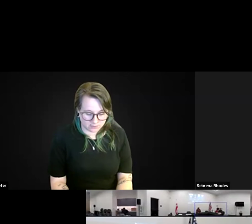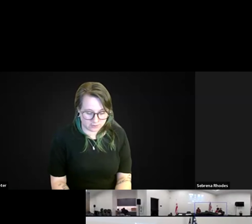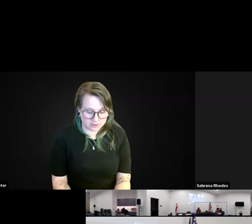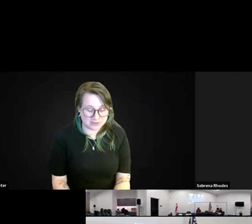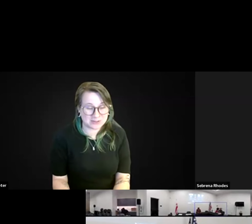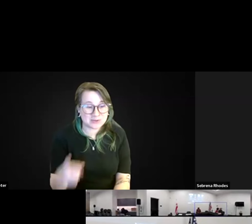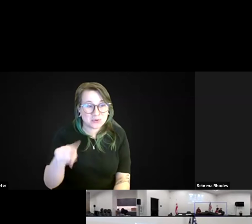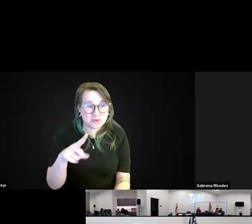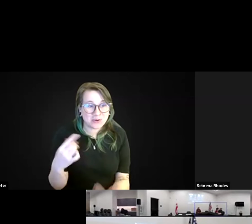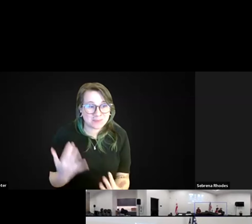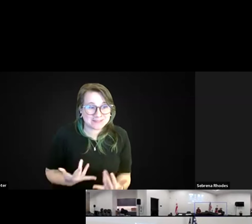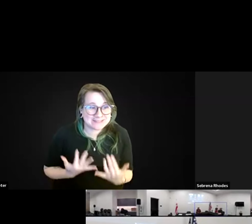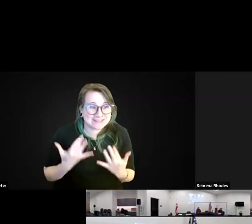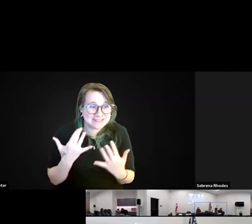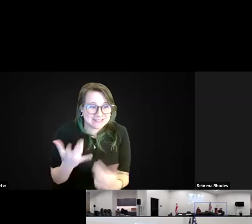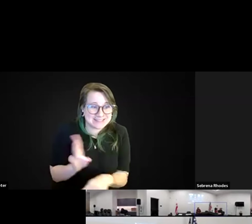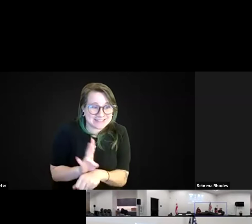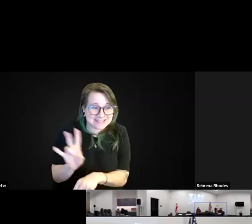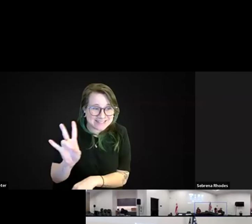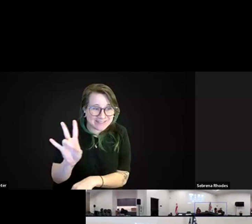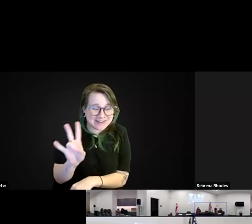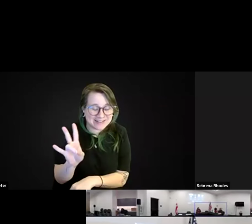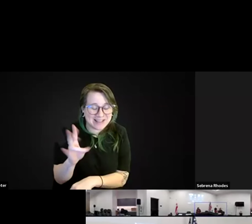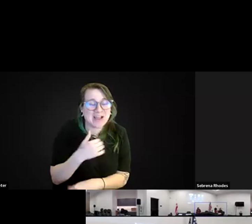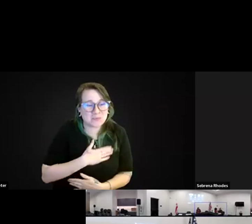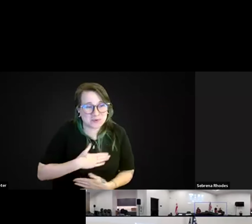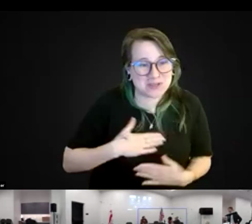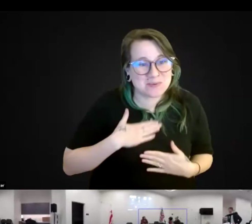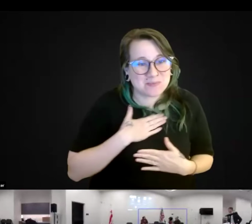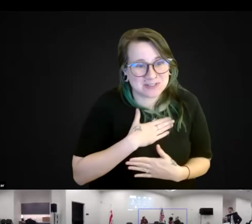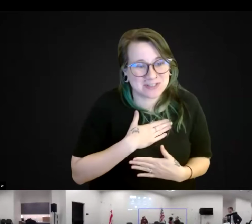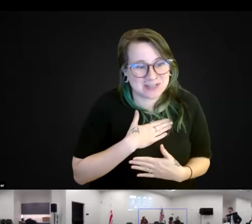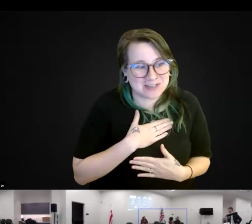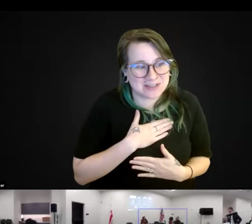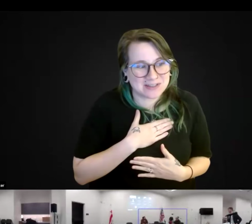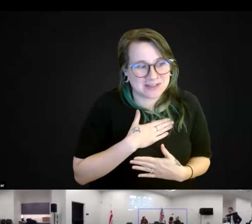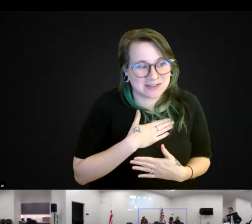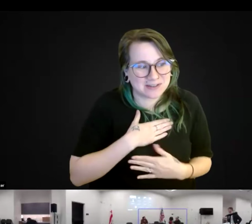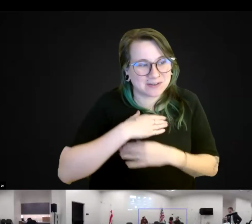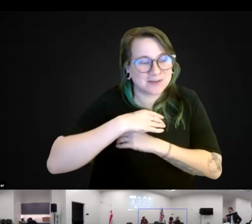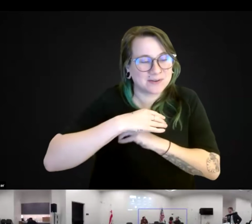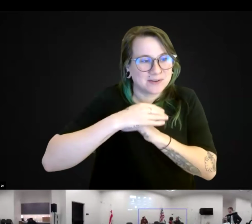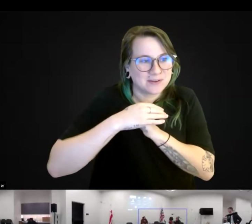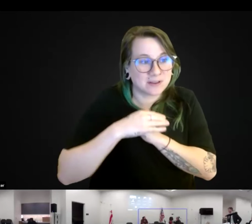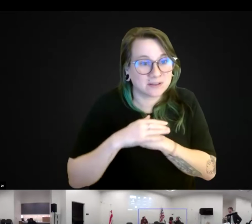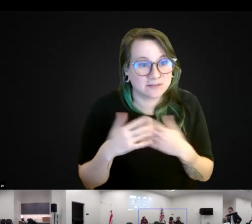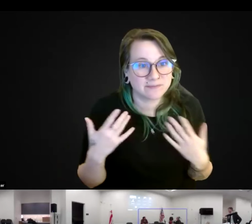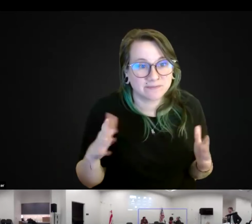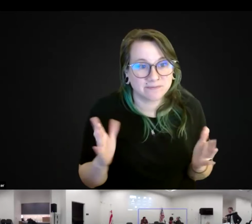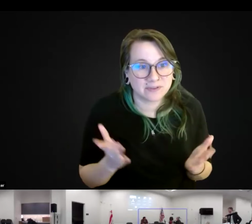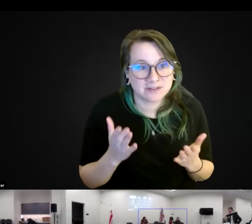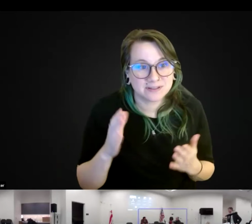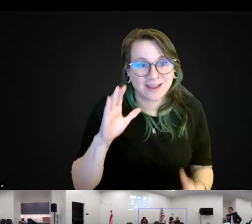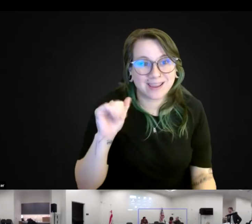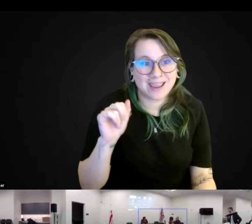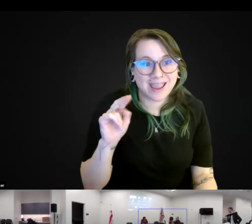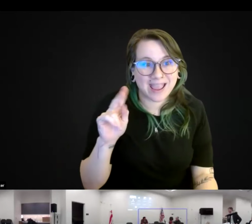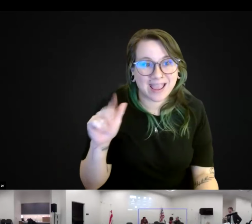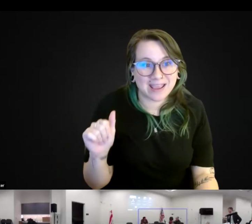We appreciate you. We have, I don't think we did the Canva proposal, what?